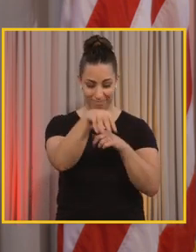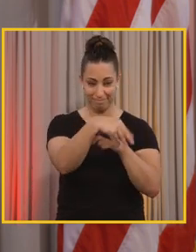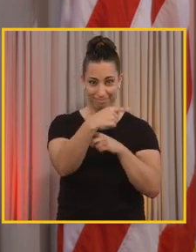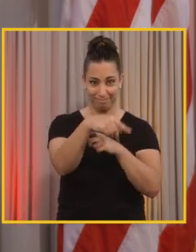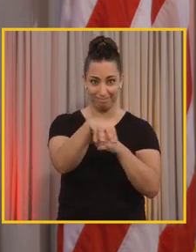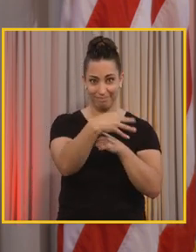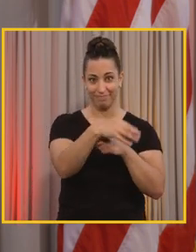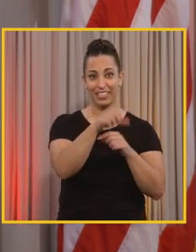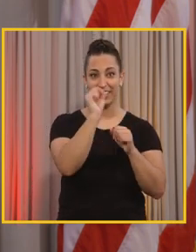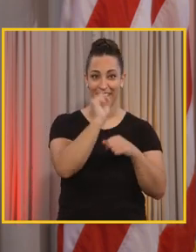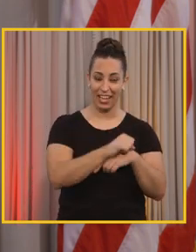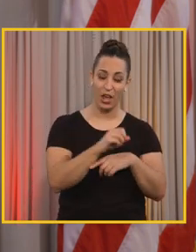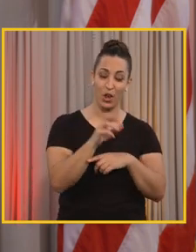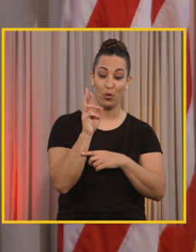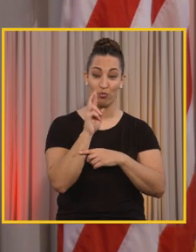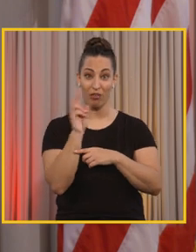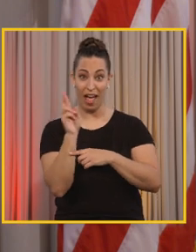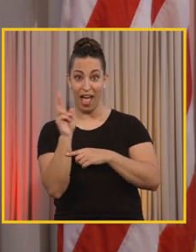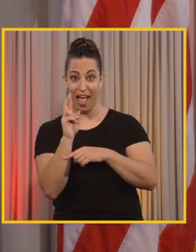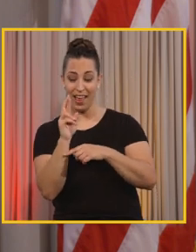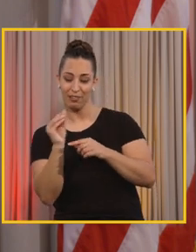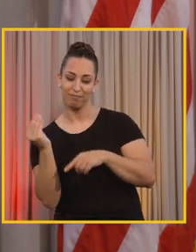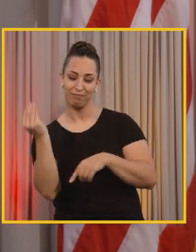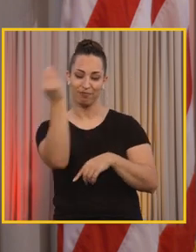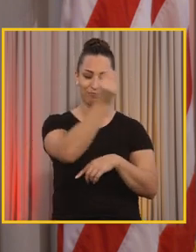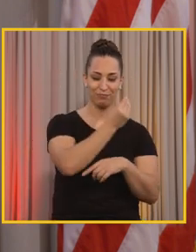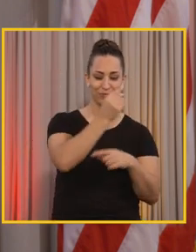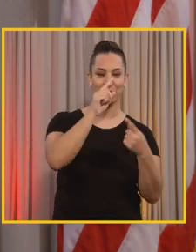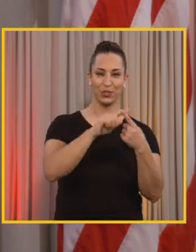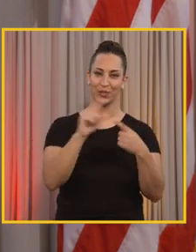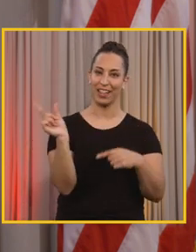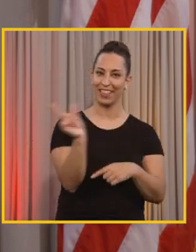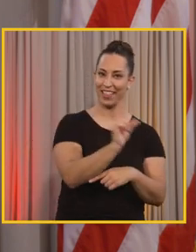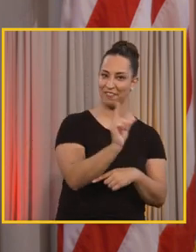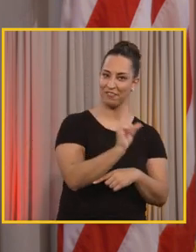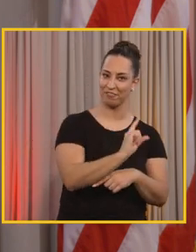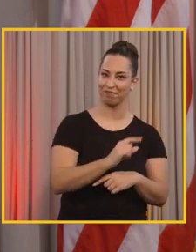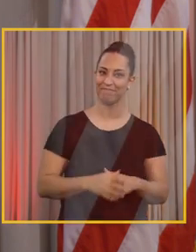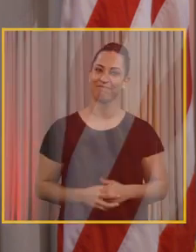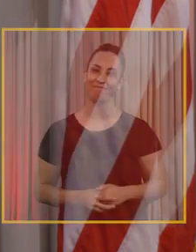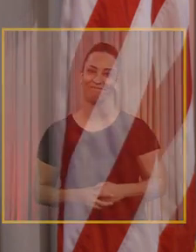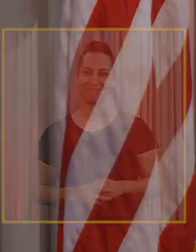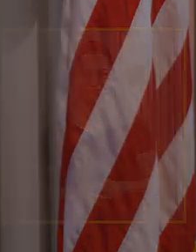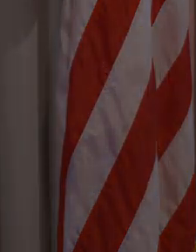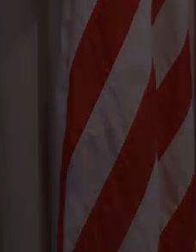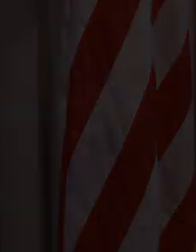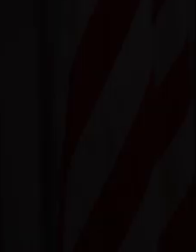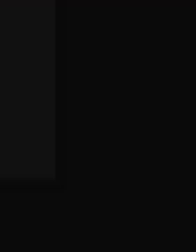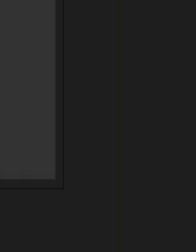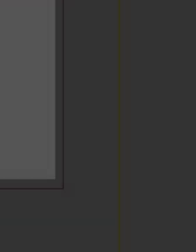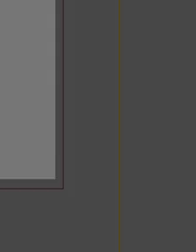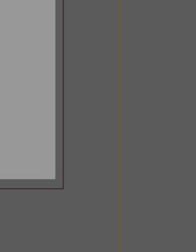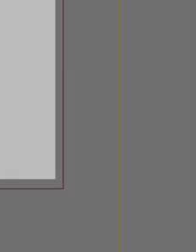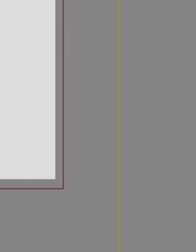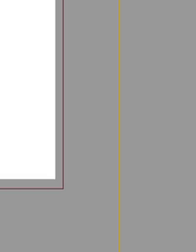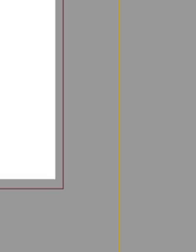may now move your tassels from the right side to the left side.